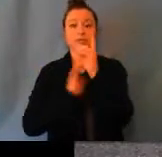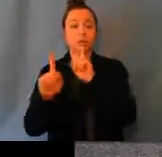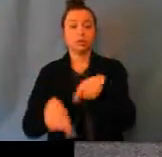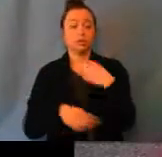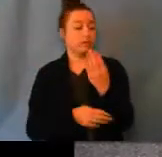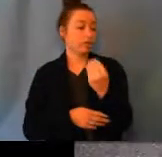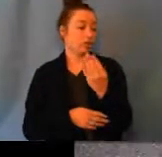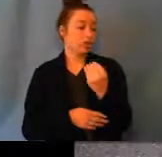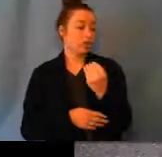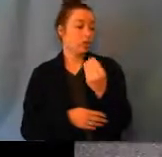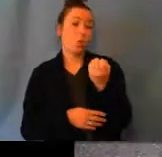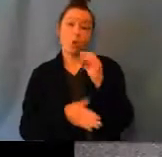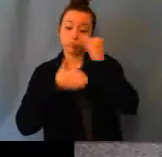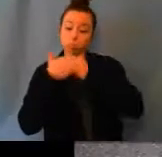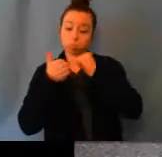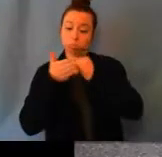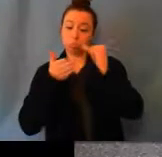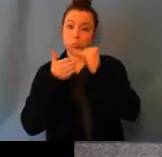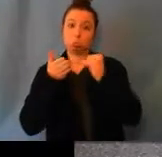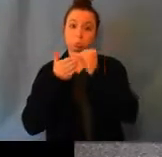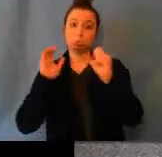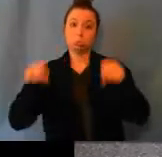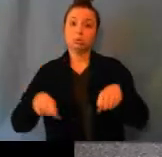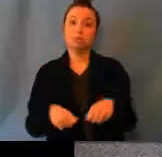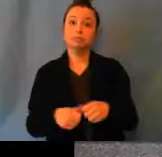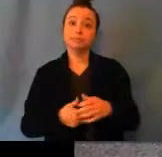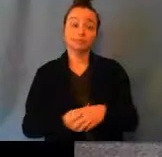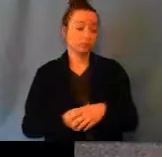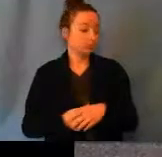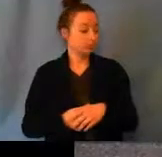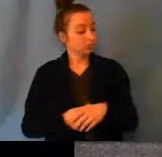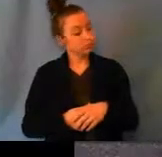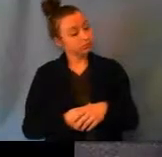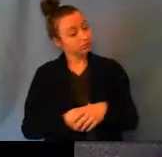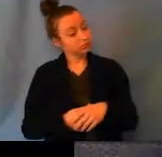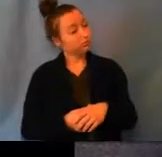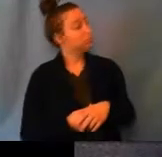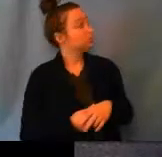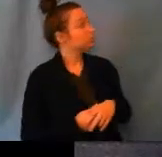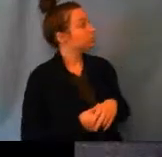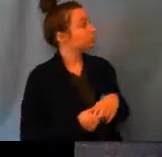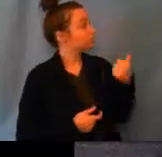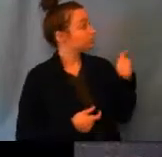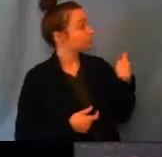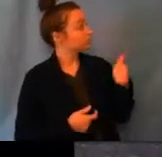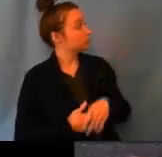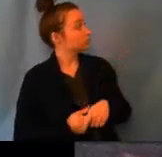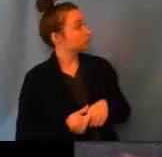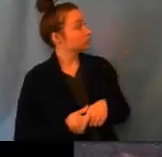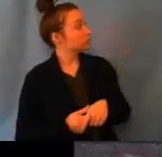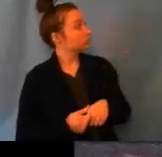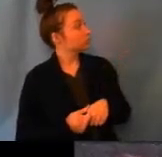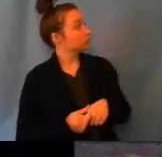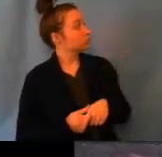14. I could also draw circles to help me figure out my answer. So I had 10, so 1,